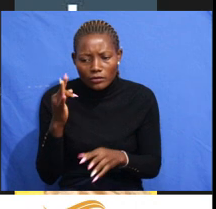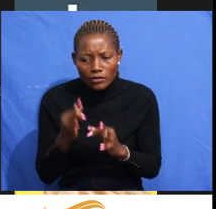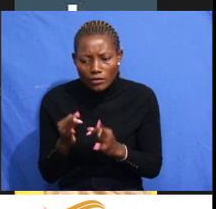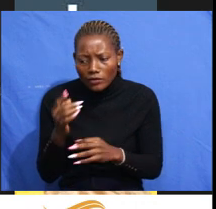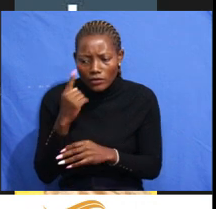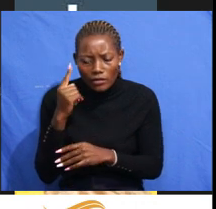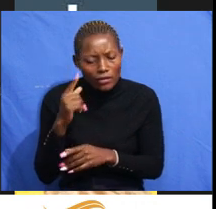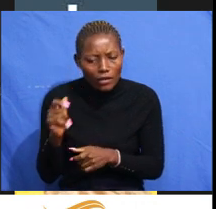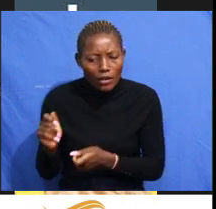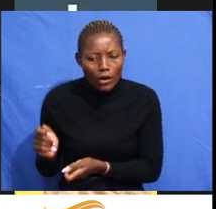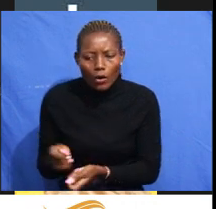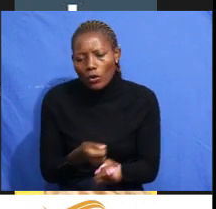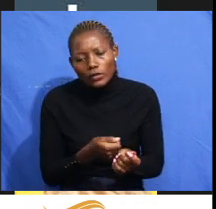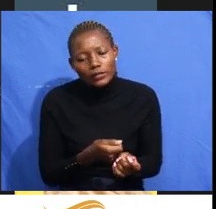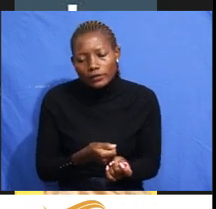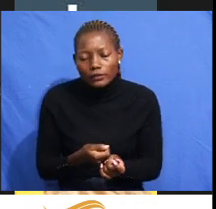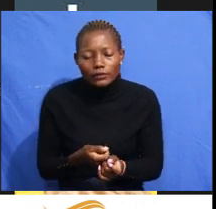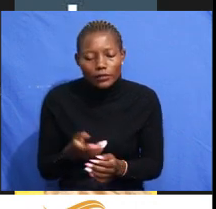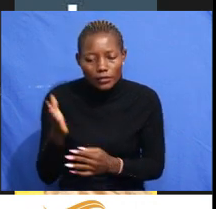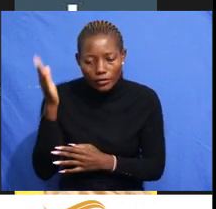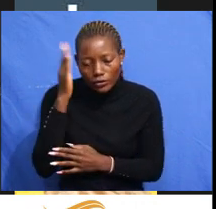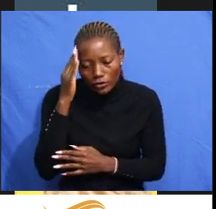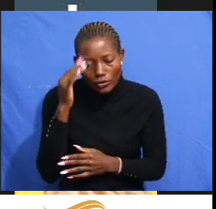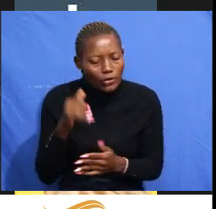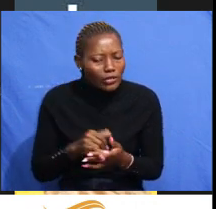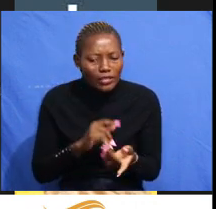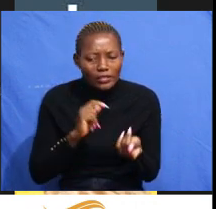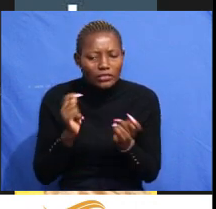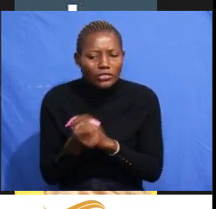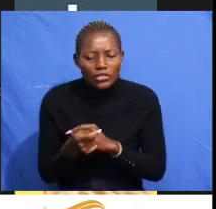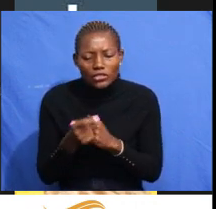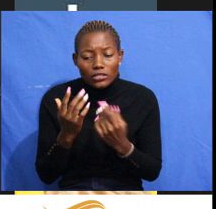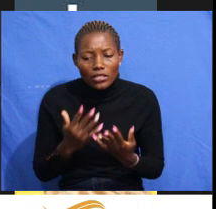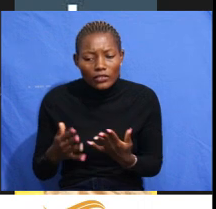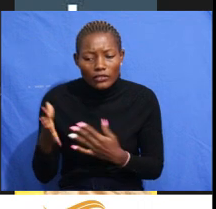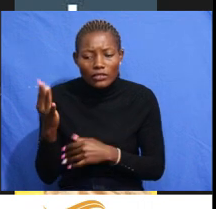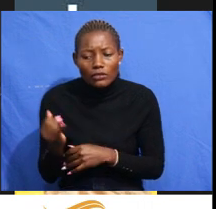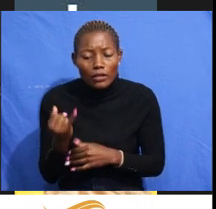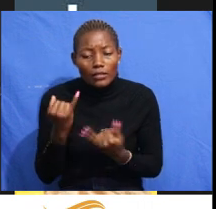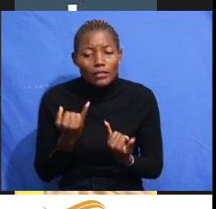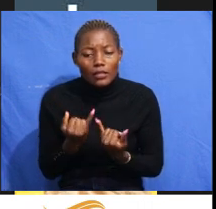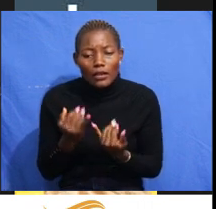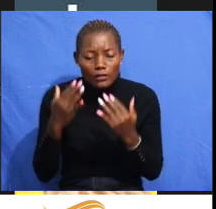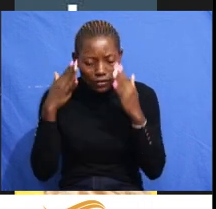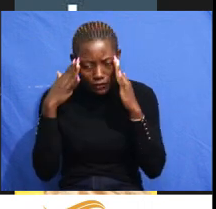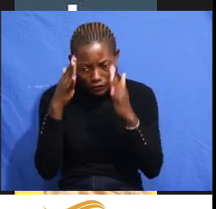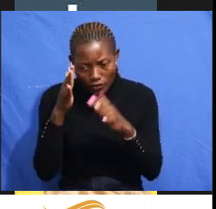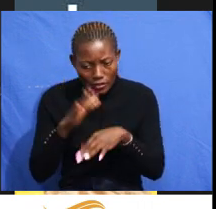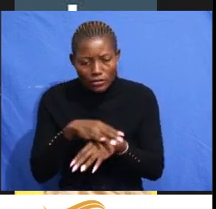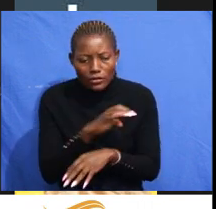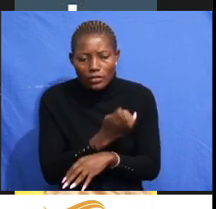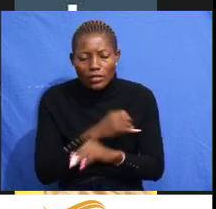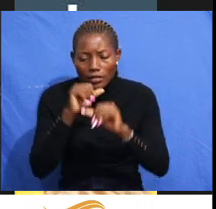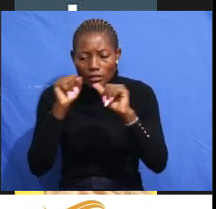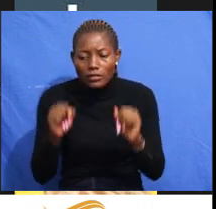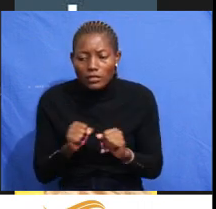hockey, Yeah, if because yeah, it has changed because of now the emphasis on these other energy systems that people